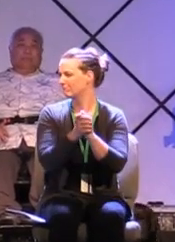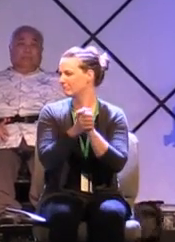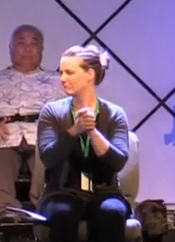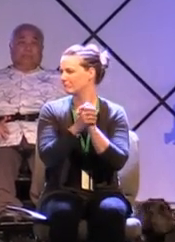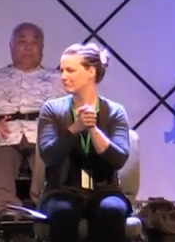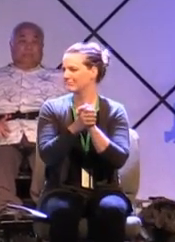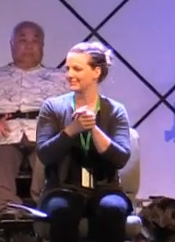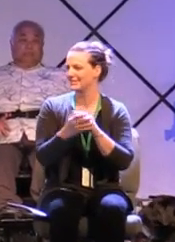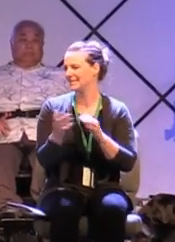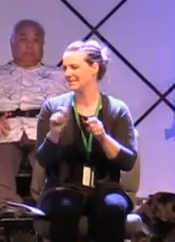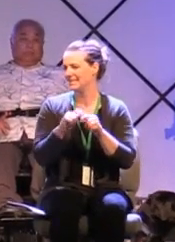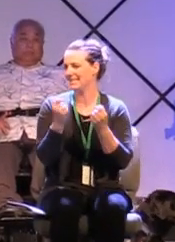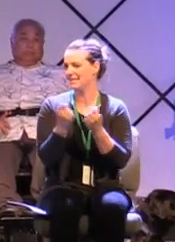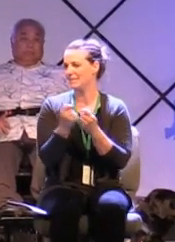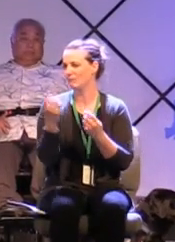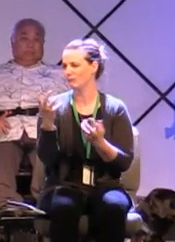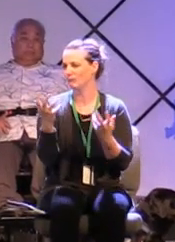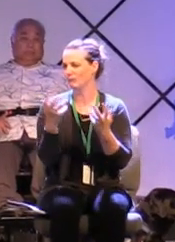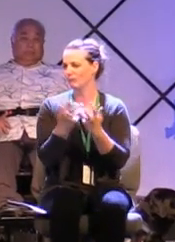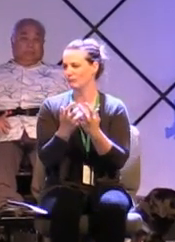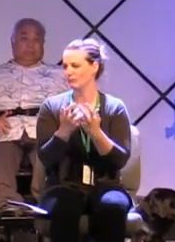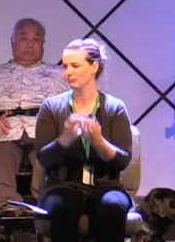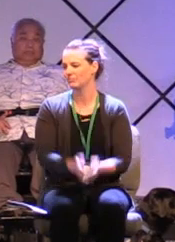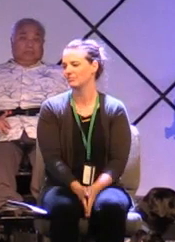Congratulations, service team, Angela and Quake.